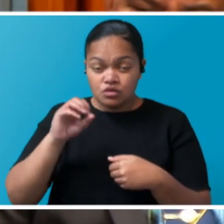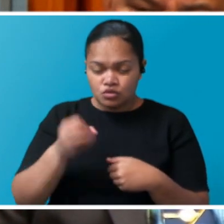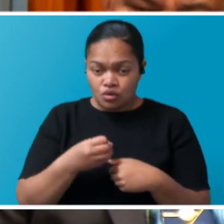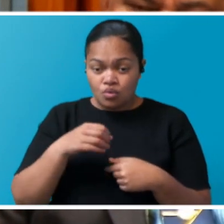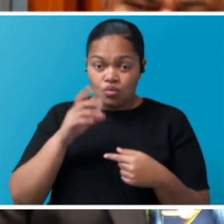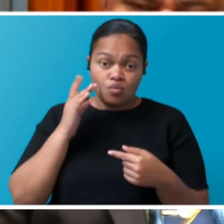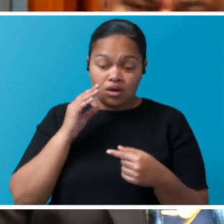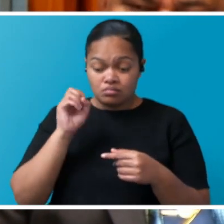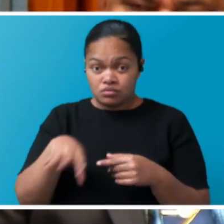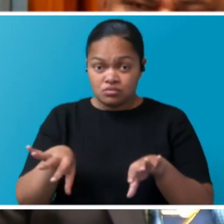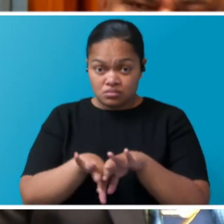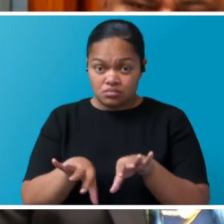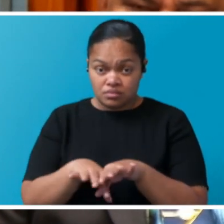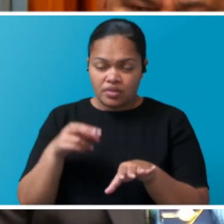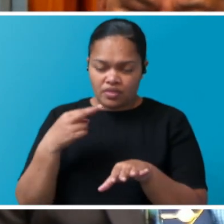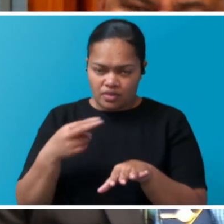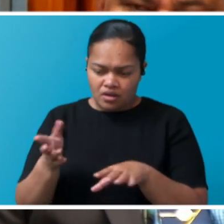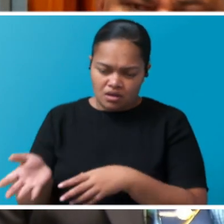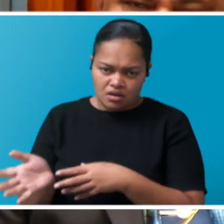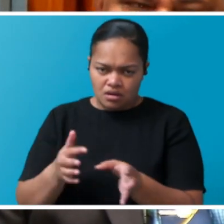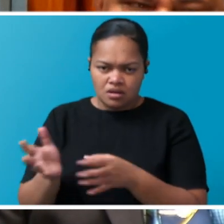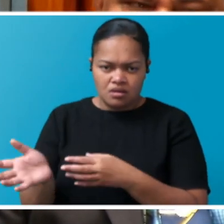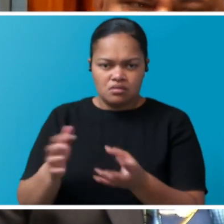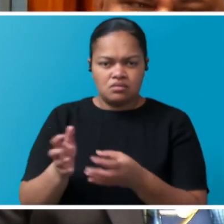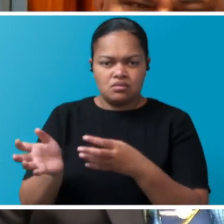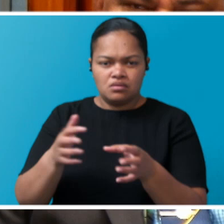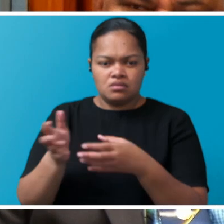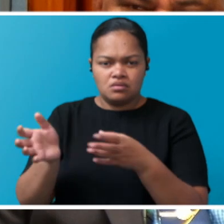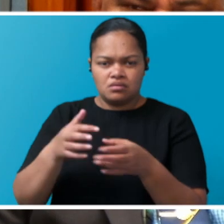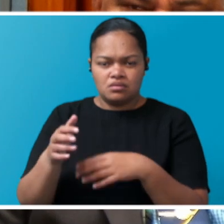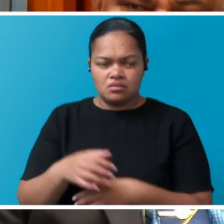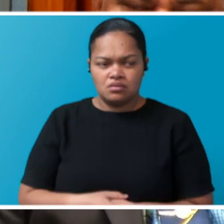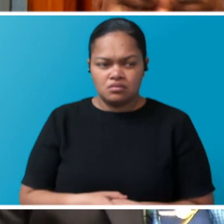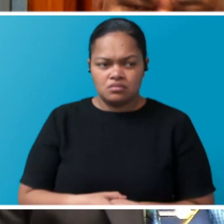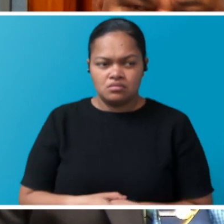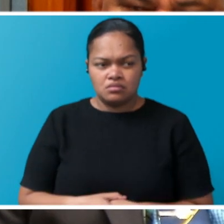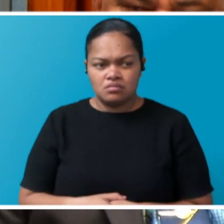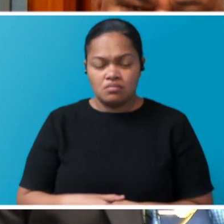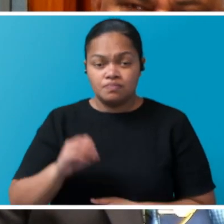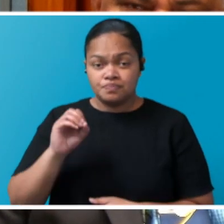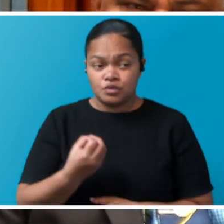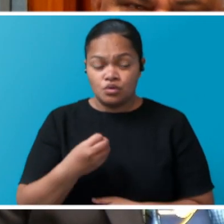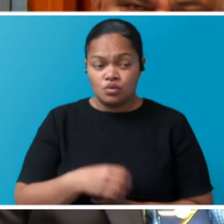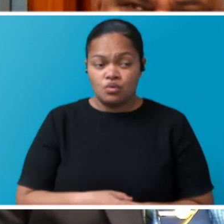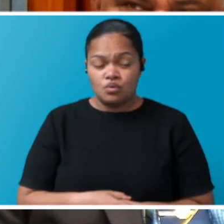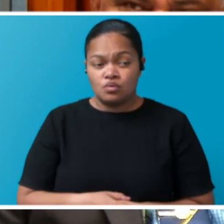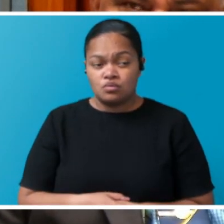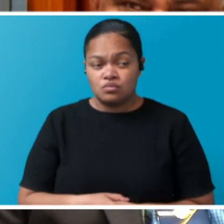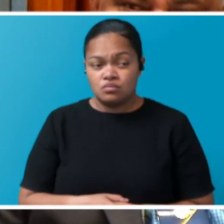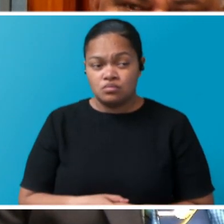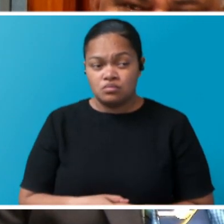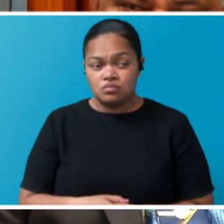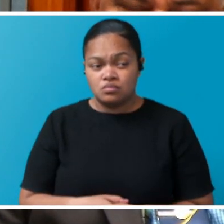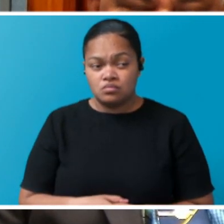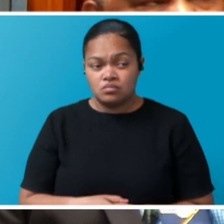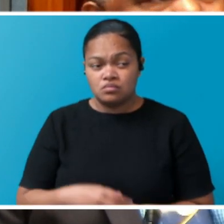council security. And the council's landfill officer and the clients who require this specific bureau